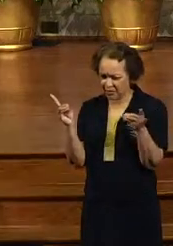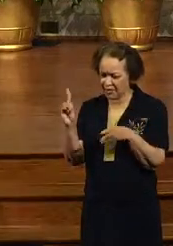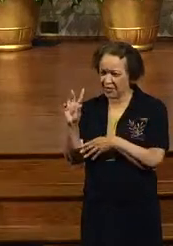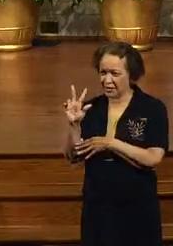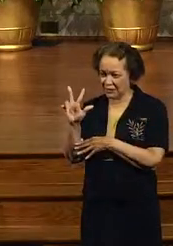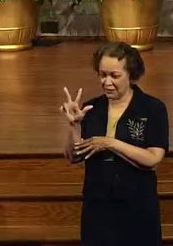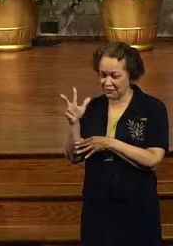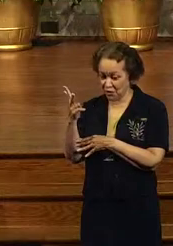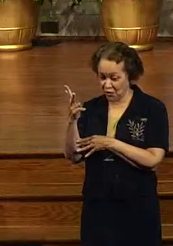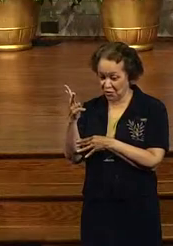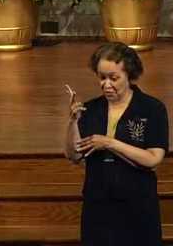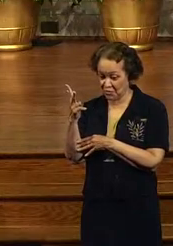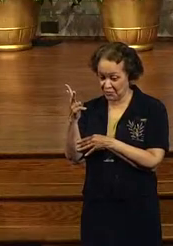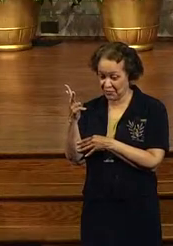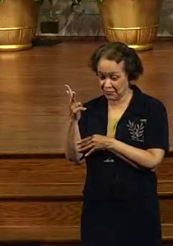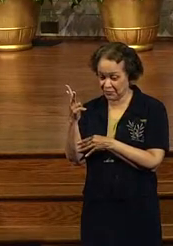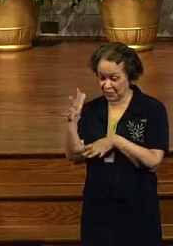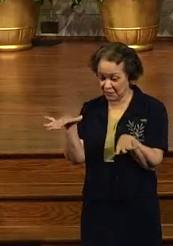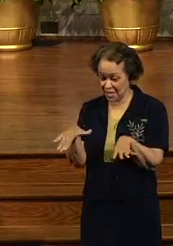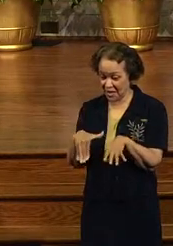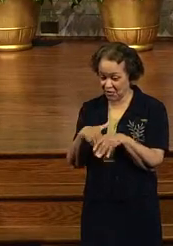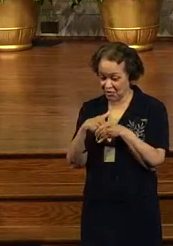third marriage,